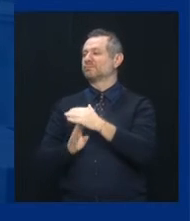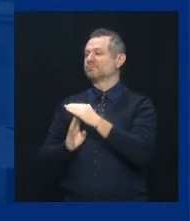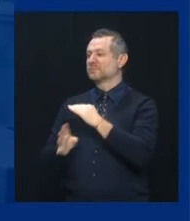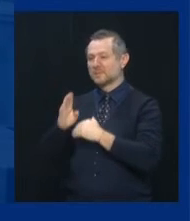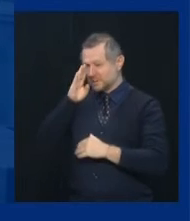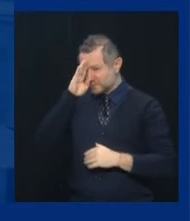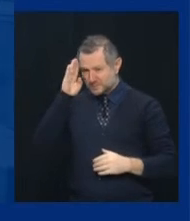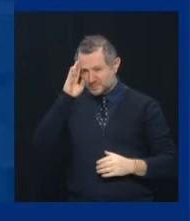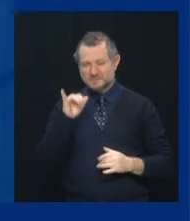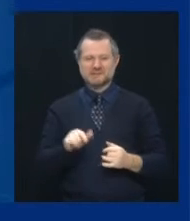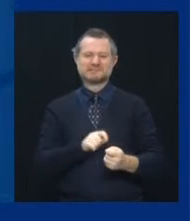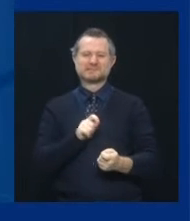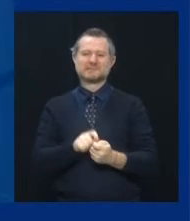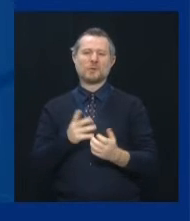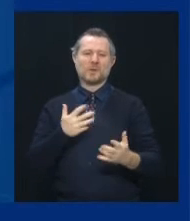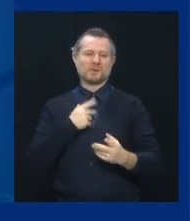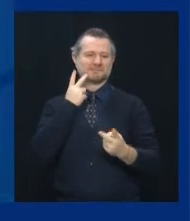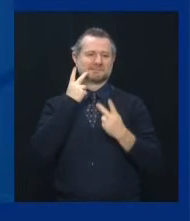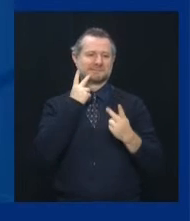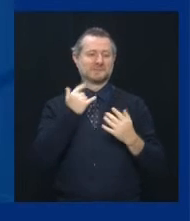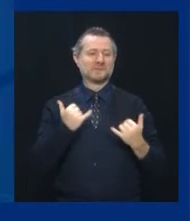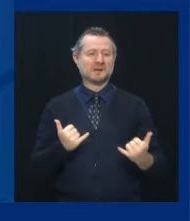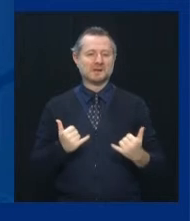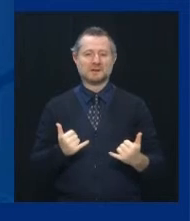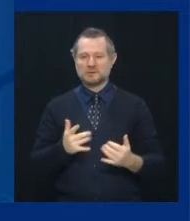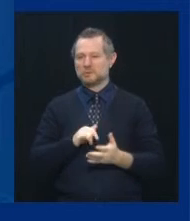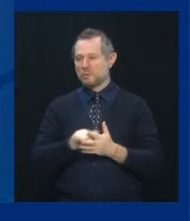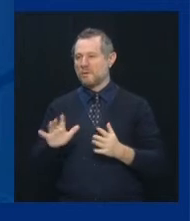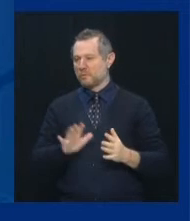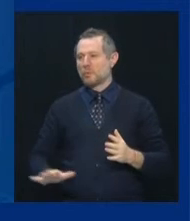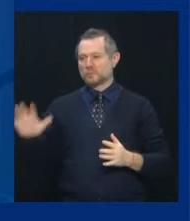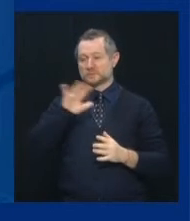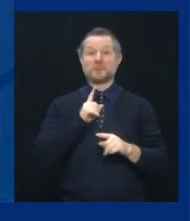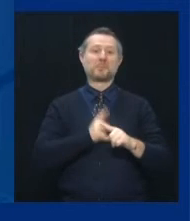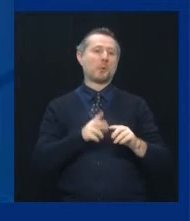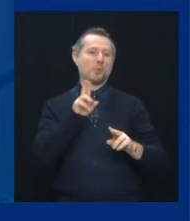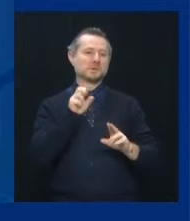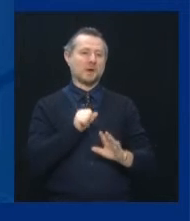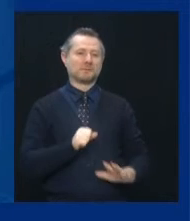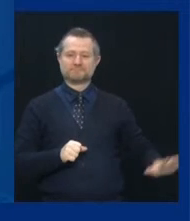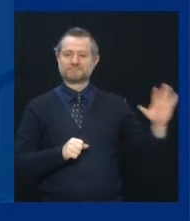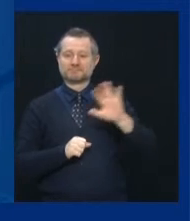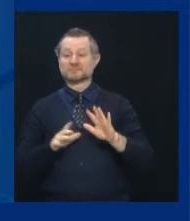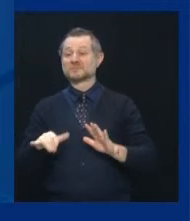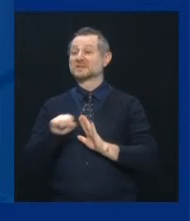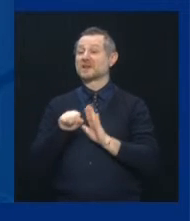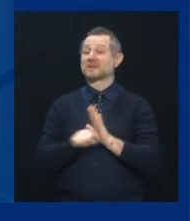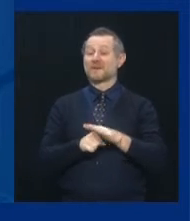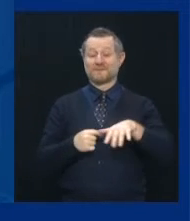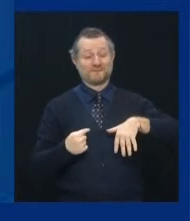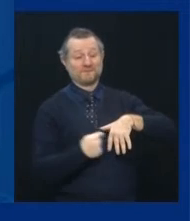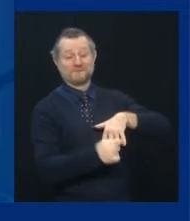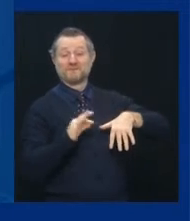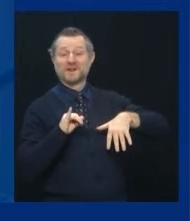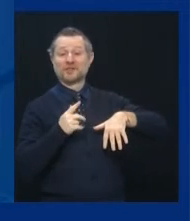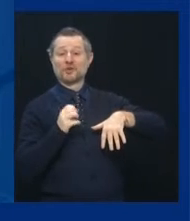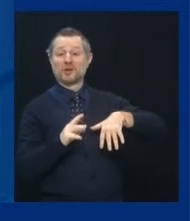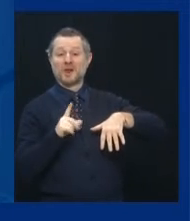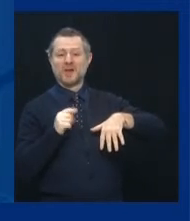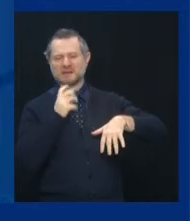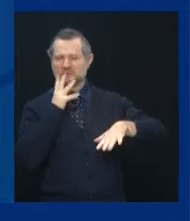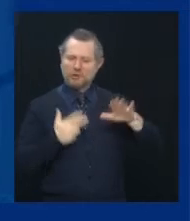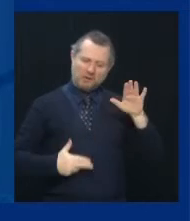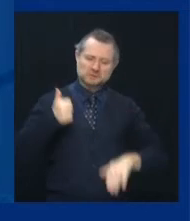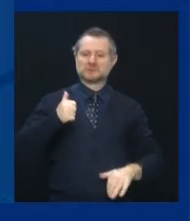That's what we're seeing all across the country. In this state, Finger Lakes is still the highest percent